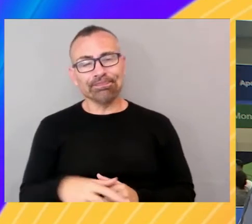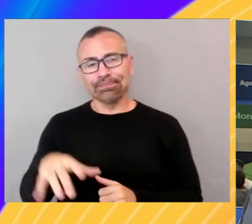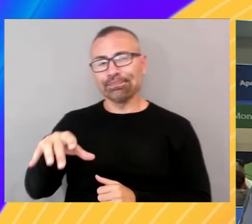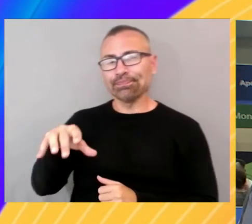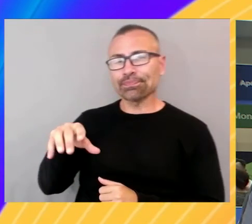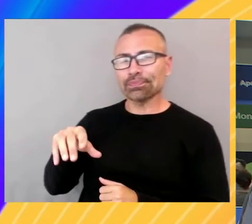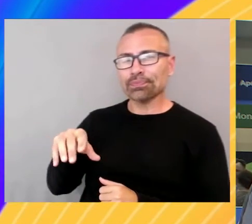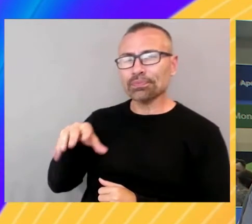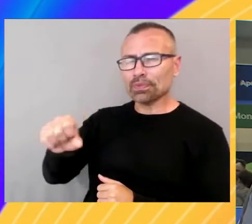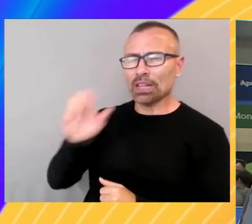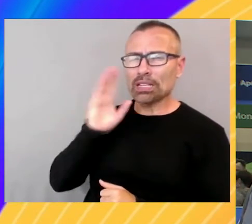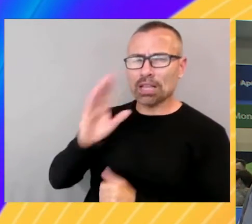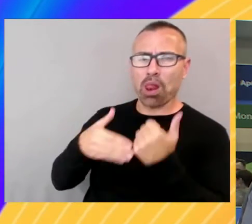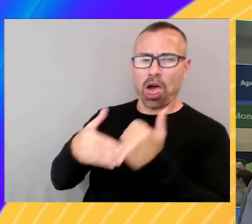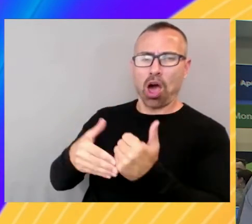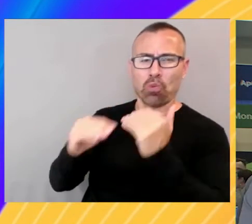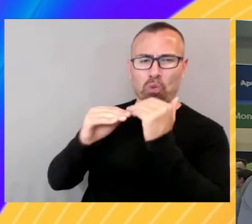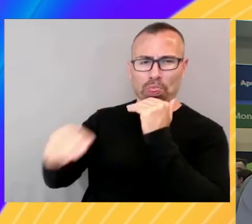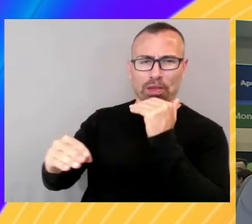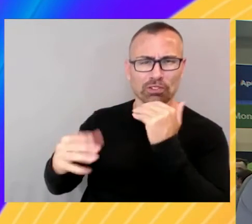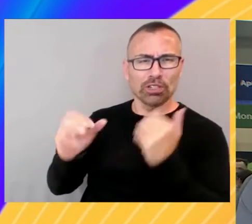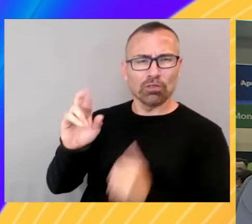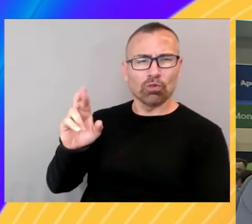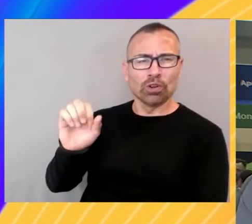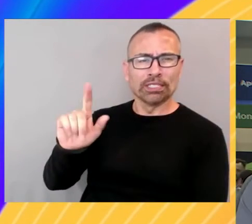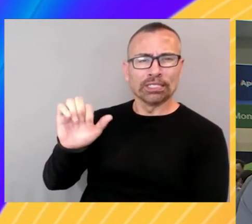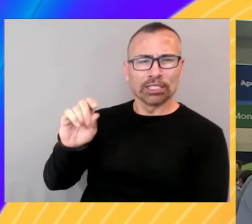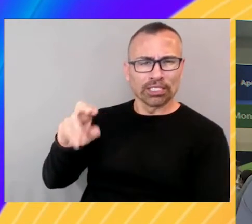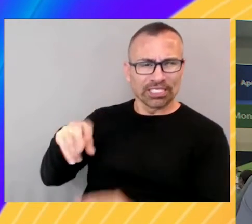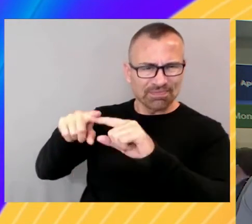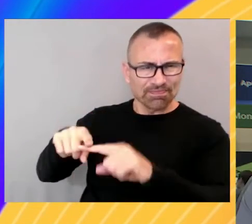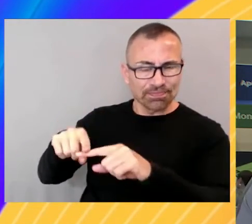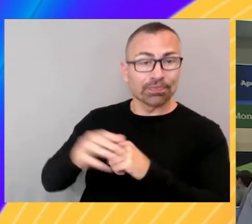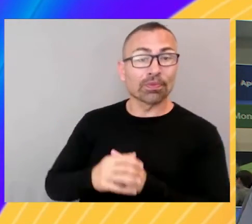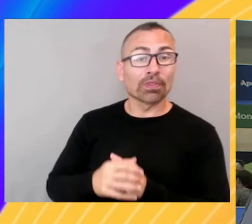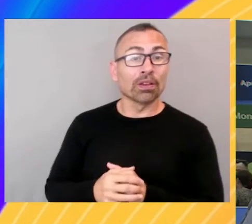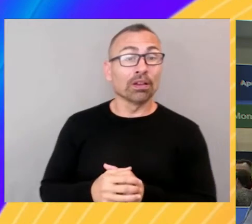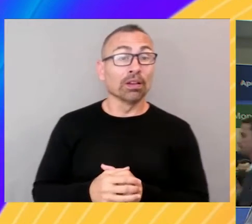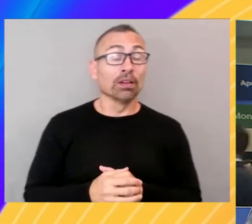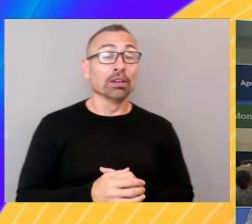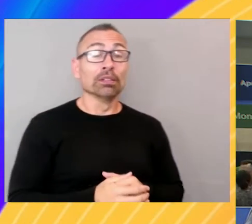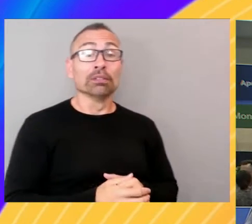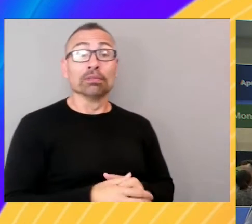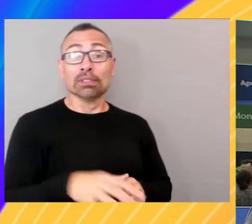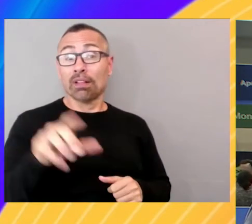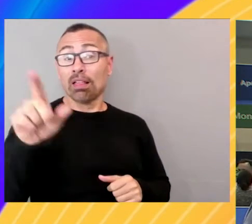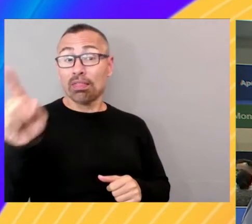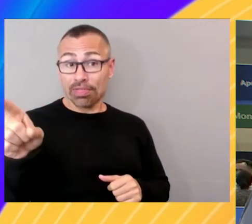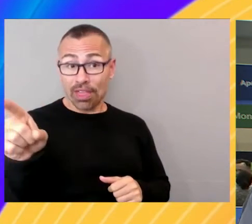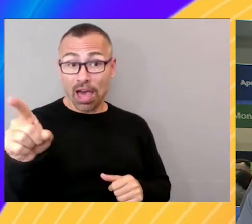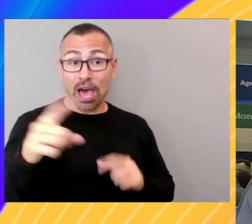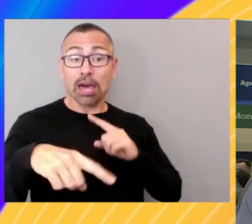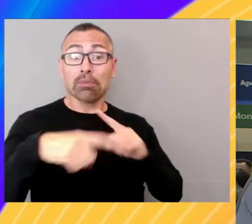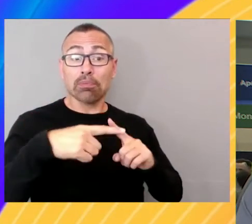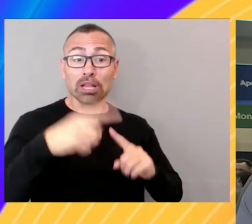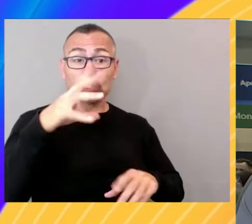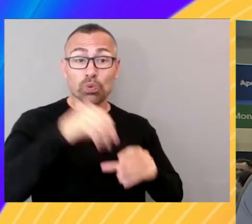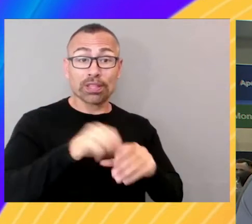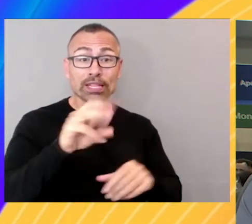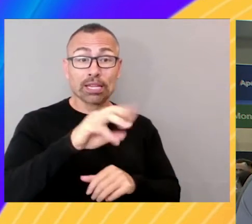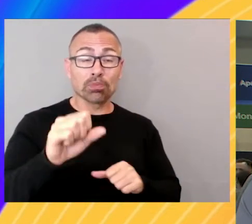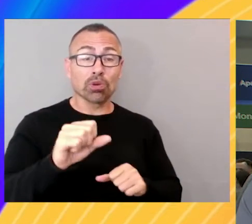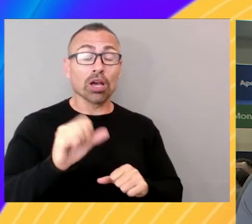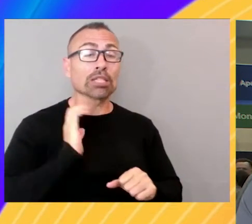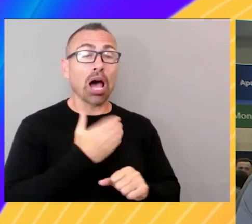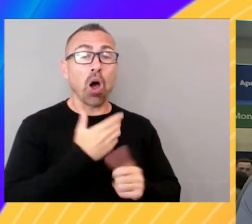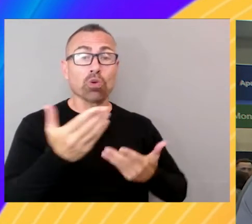on that, it's based off of what AWS has learned over the years, bringing our own services to market. So, any other